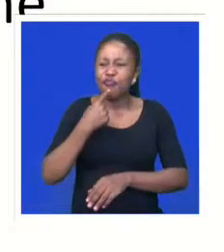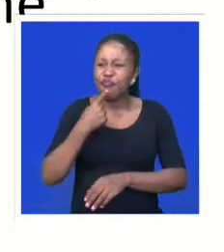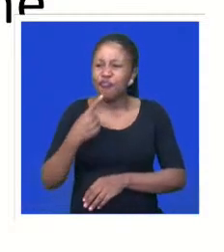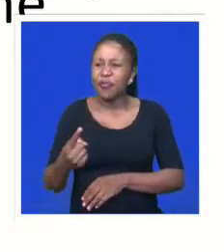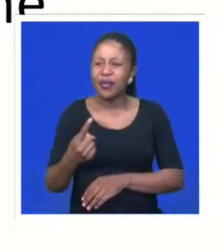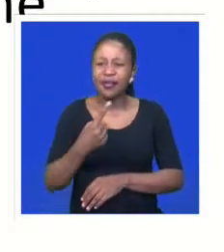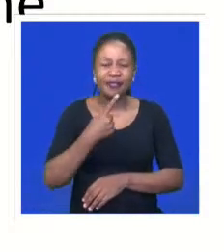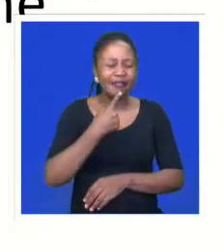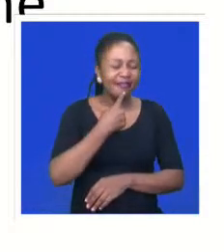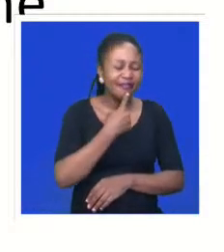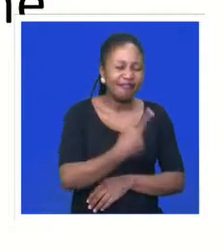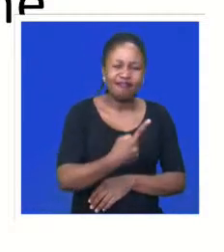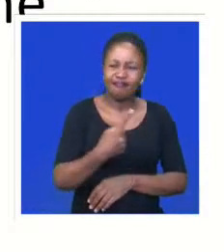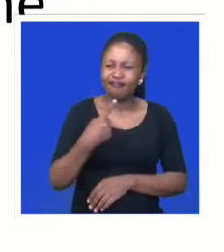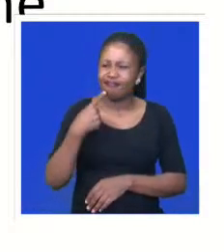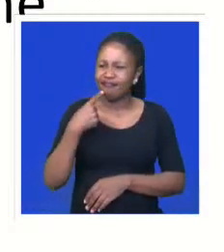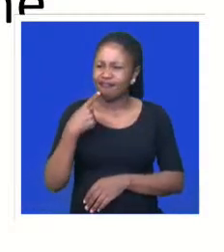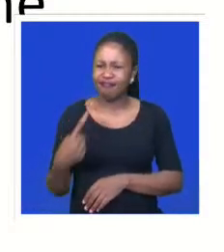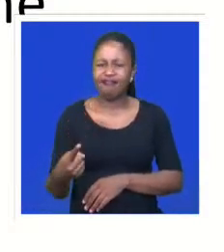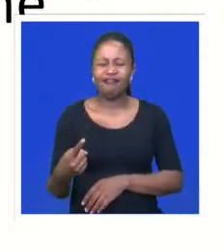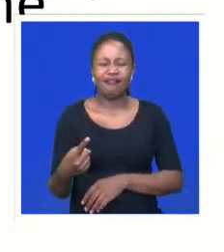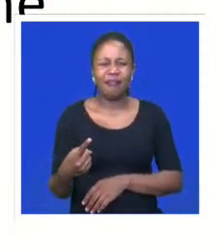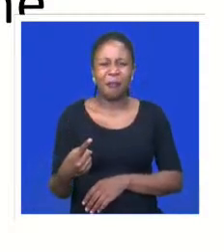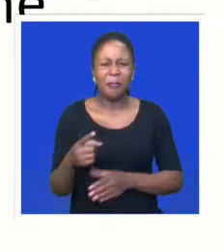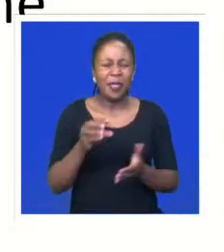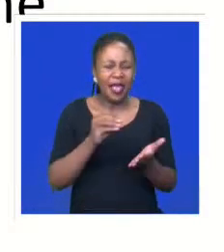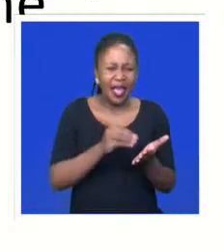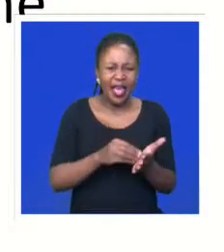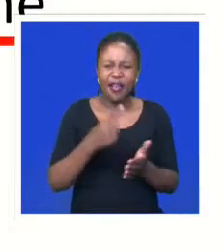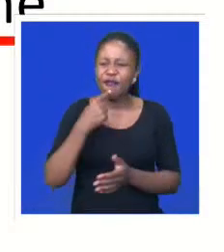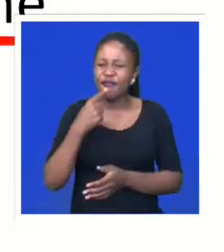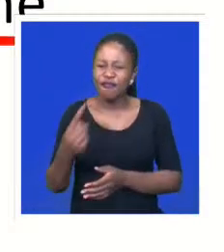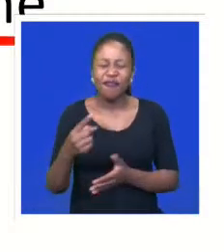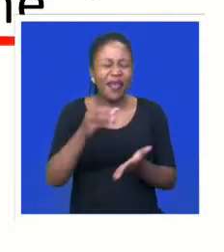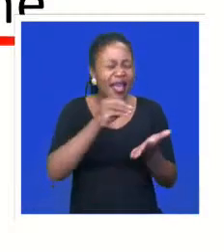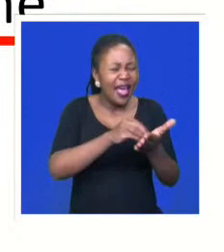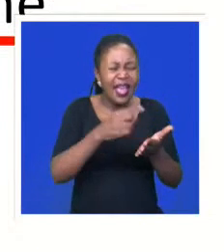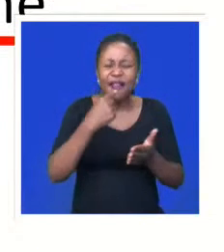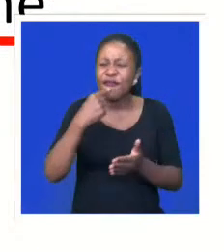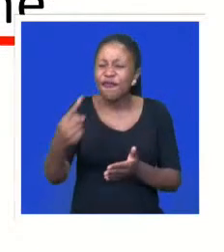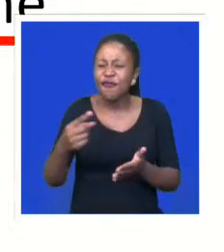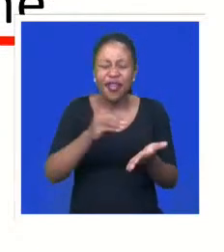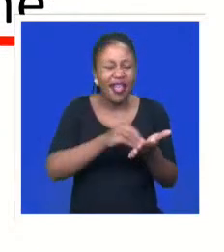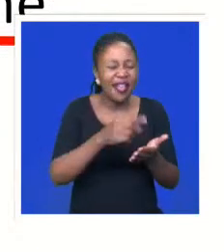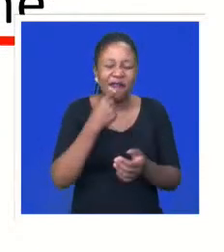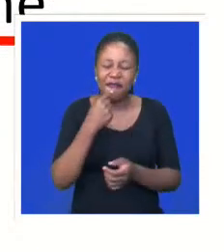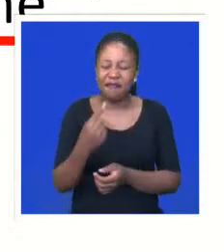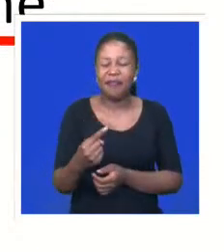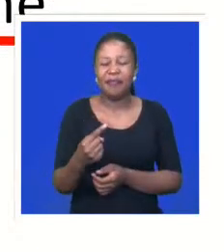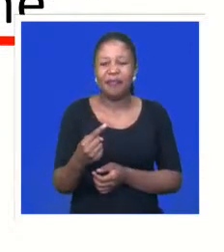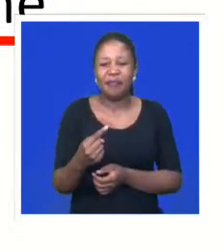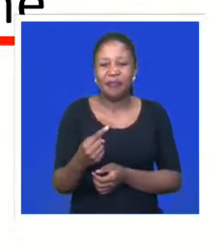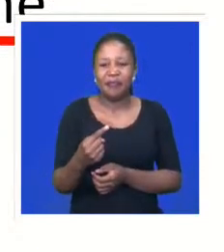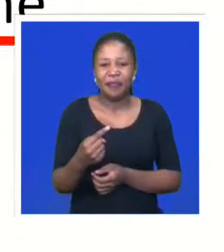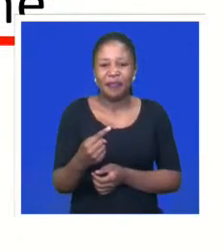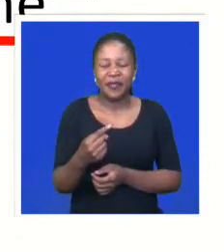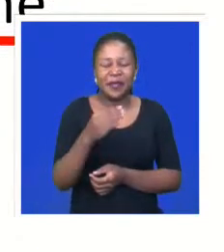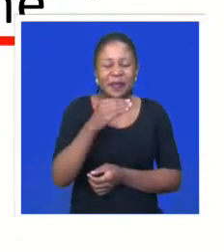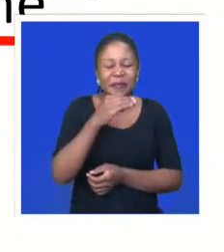1 verse 9 says, and God said, let them. When somebody is